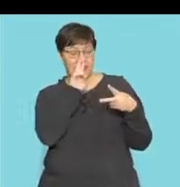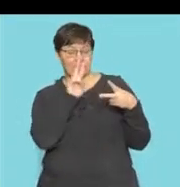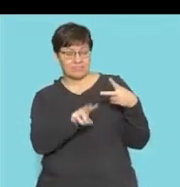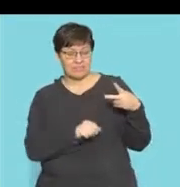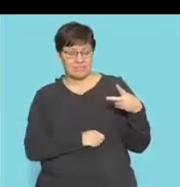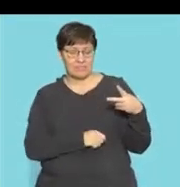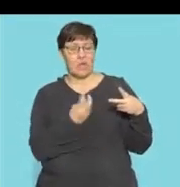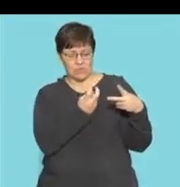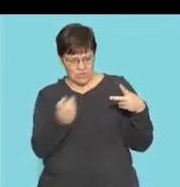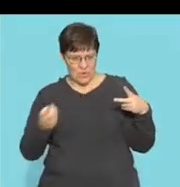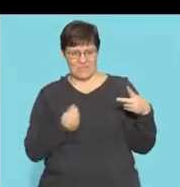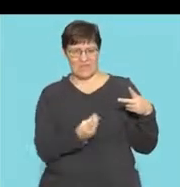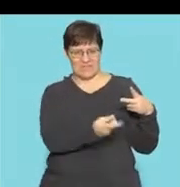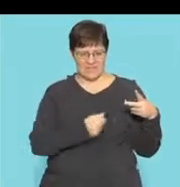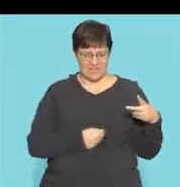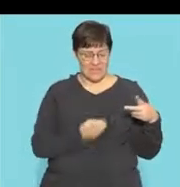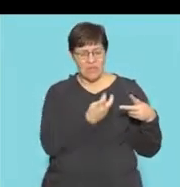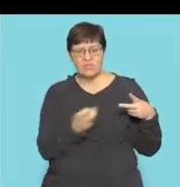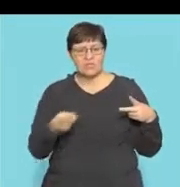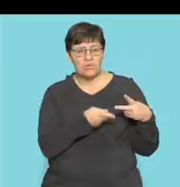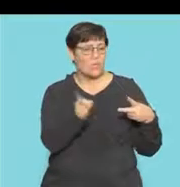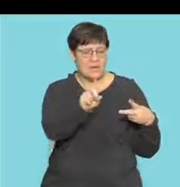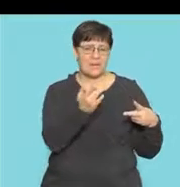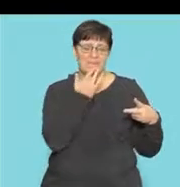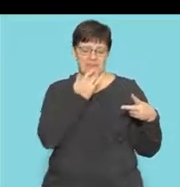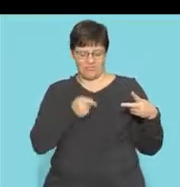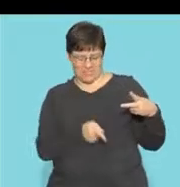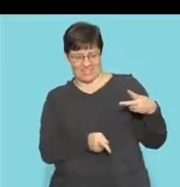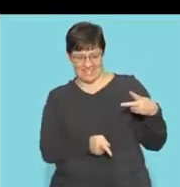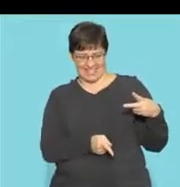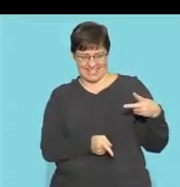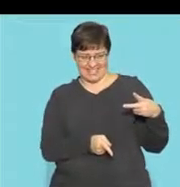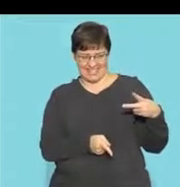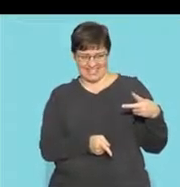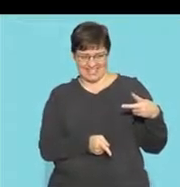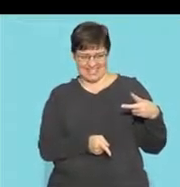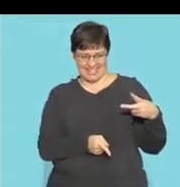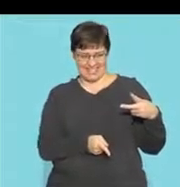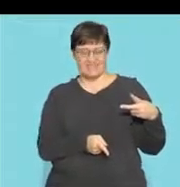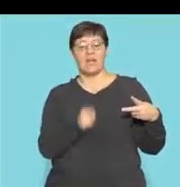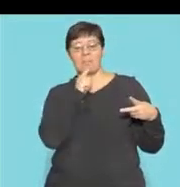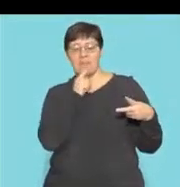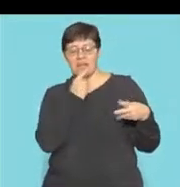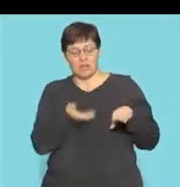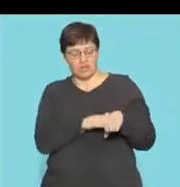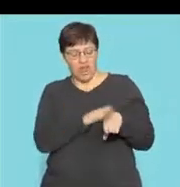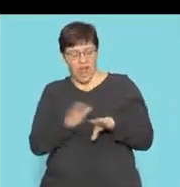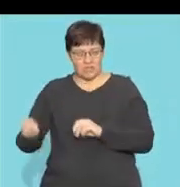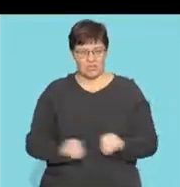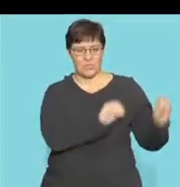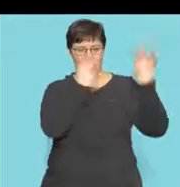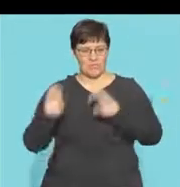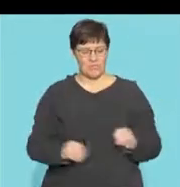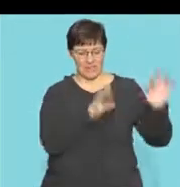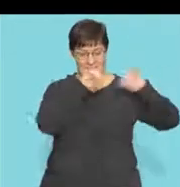notice there's a source. That source is a battery that's allowing a movement of charge, and